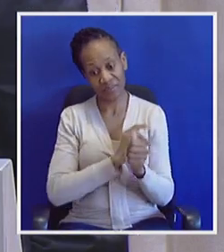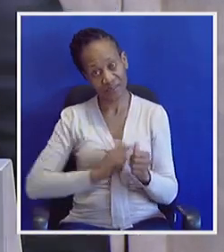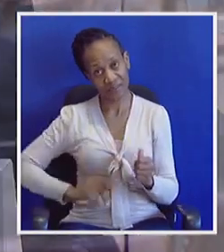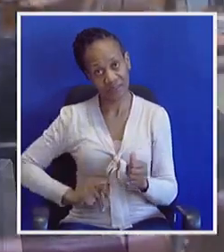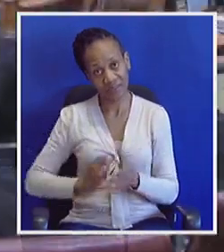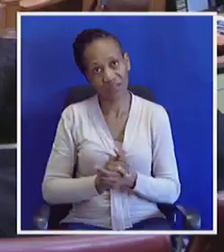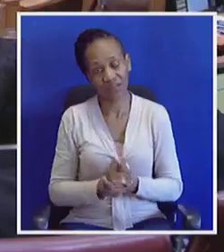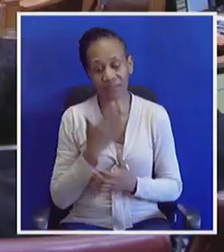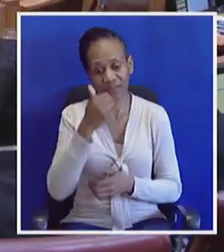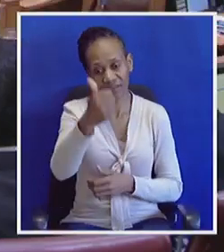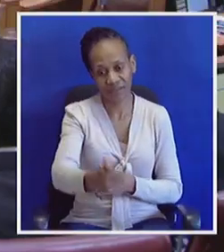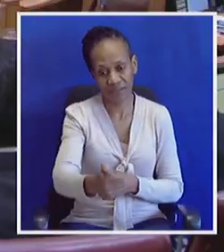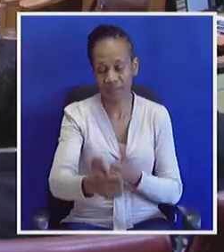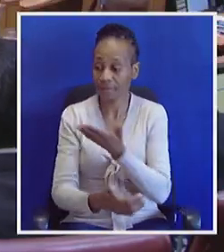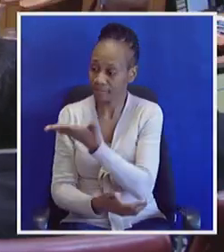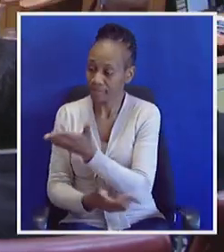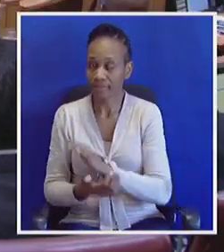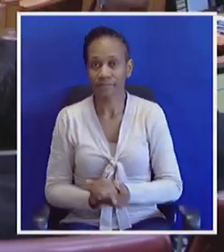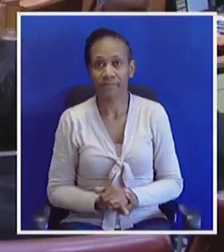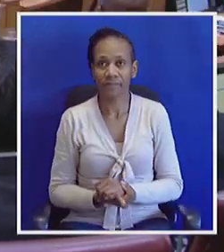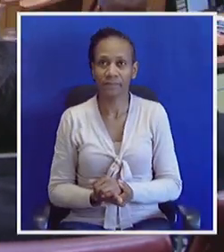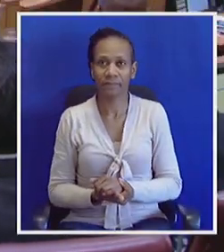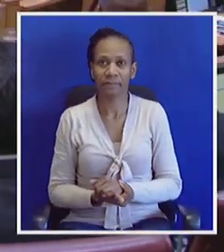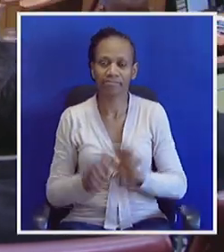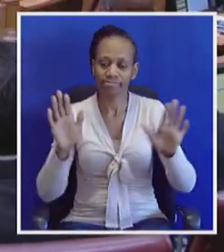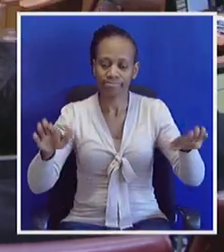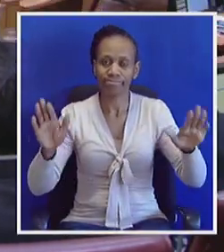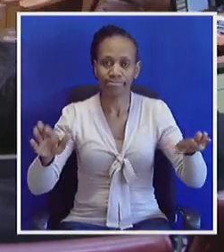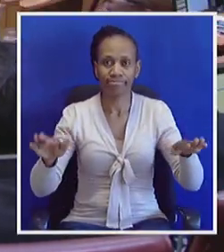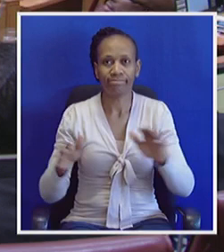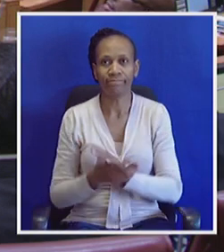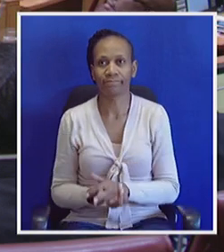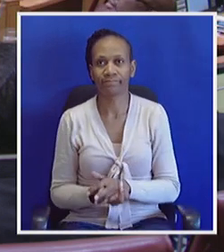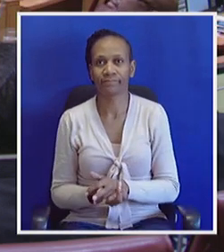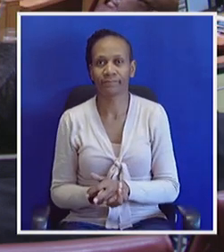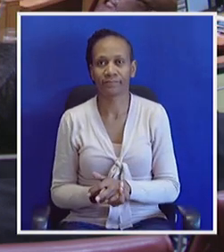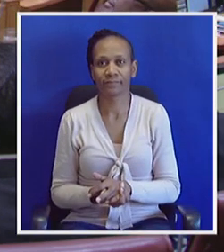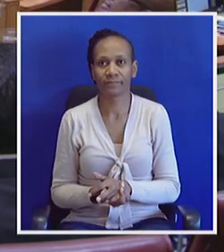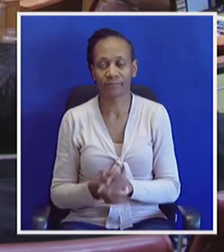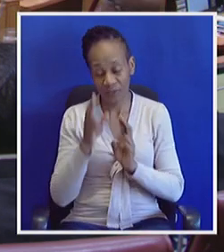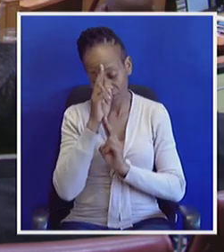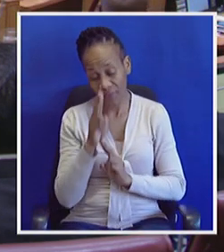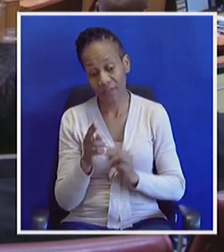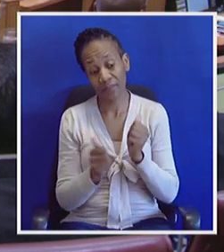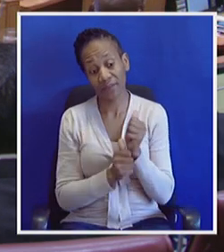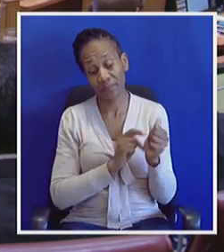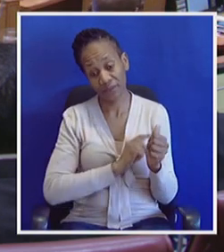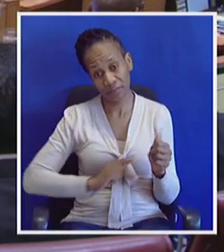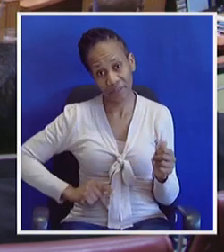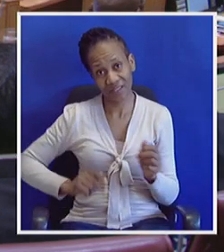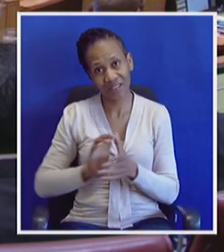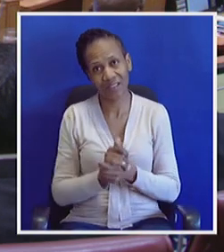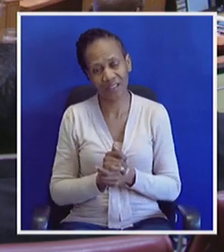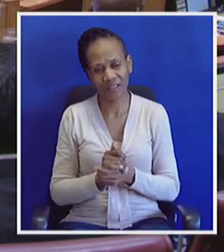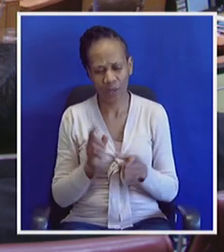please take thank your you. Seat. Thank honorable, you, Chair. You know... Order. You know, Honorable Deputy President has been on